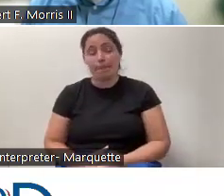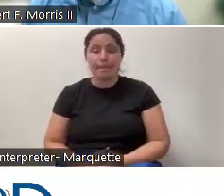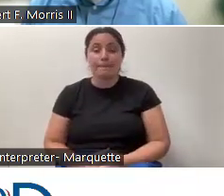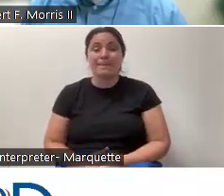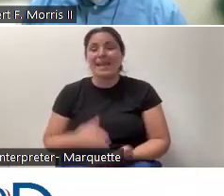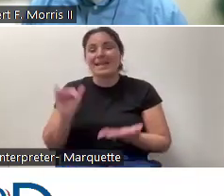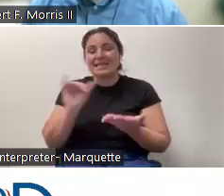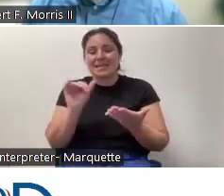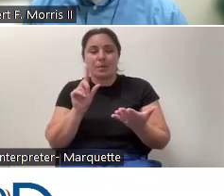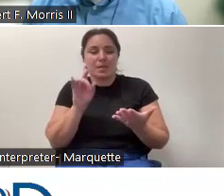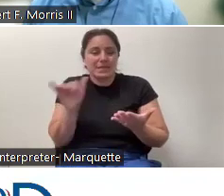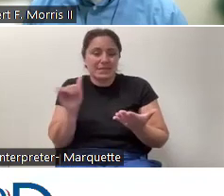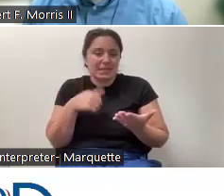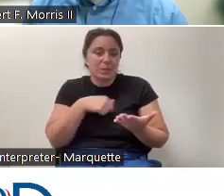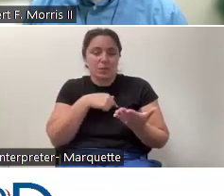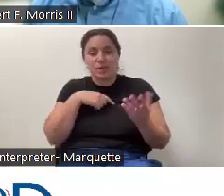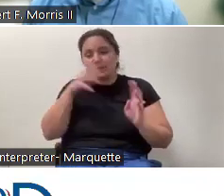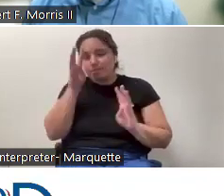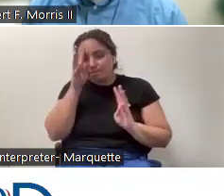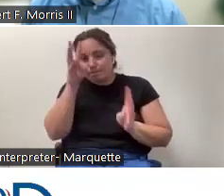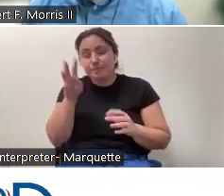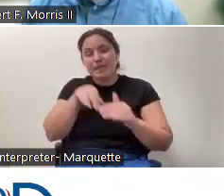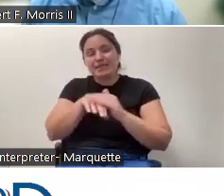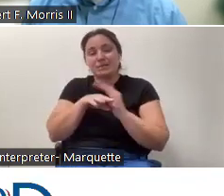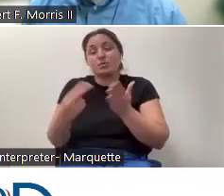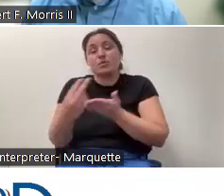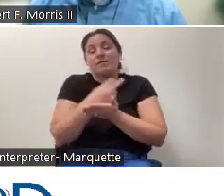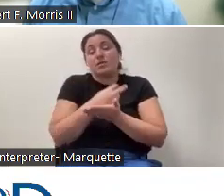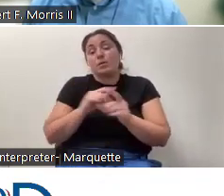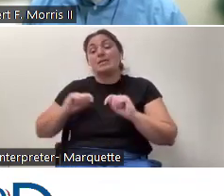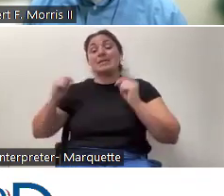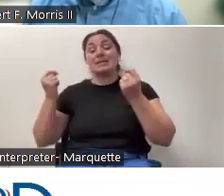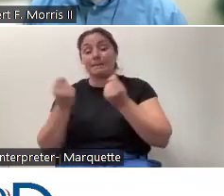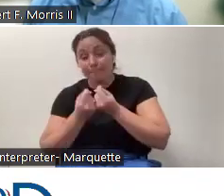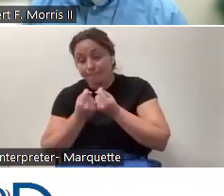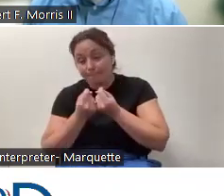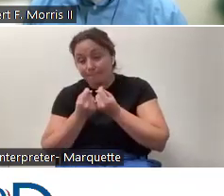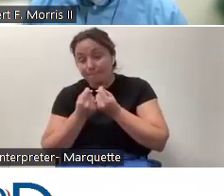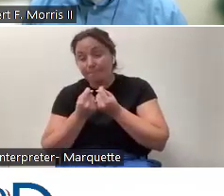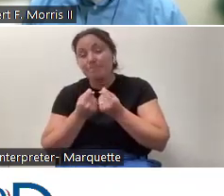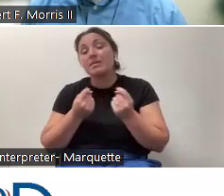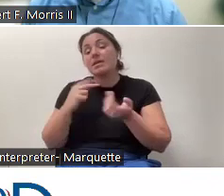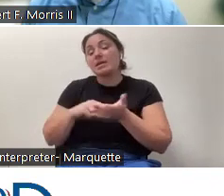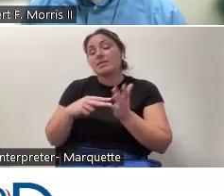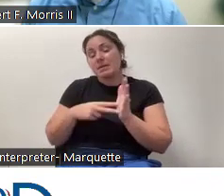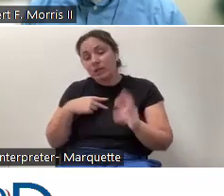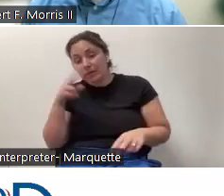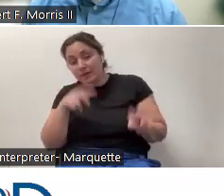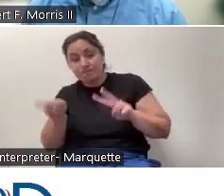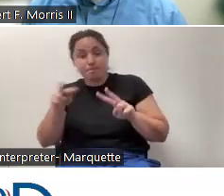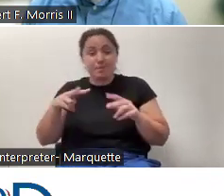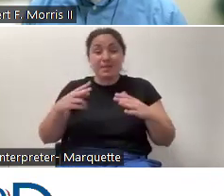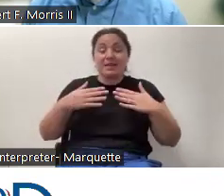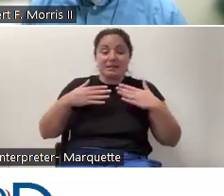talking about, we've created an accessibility review team, and we look at physical accessibility in